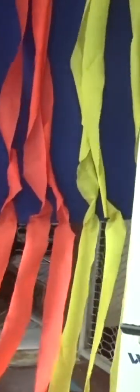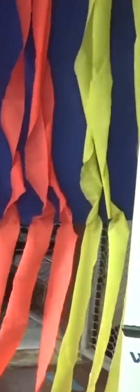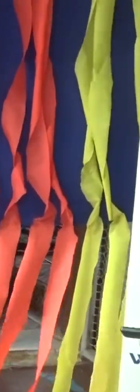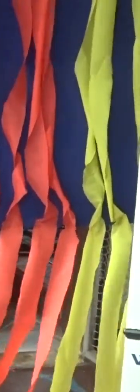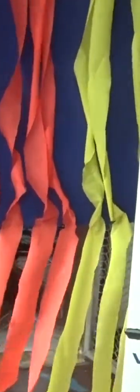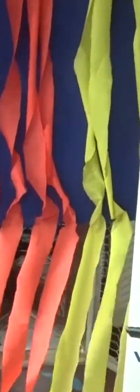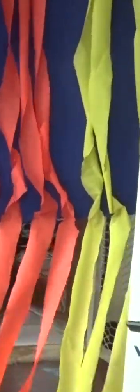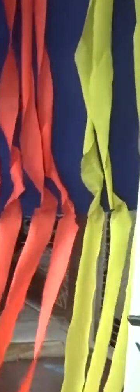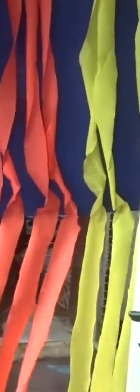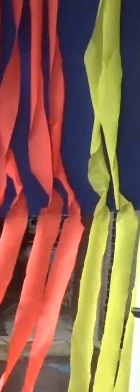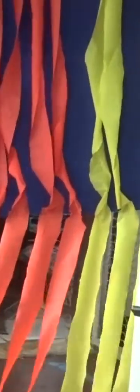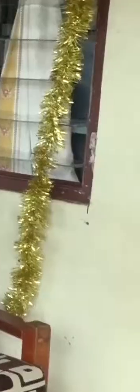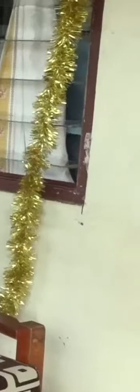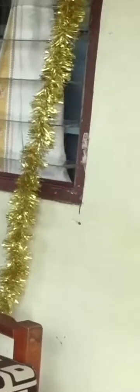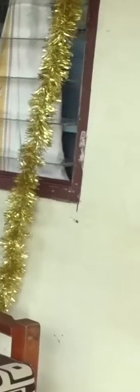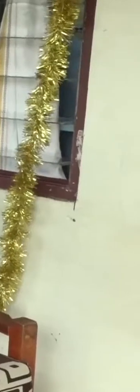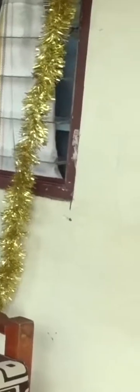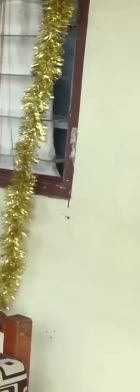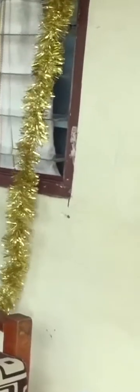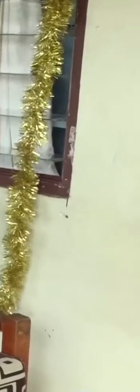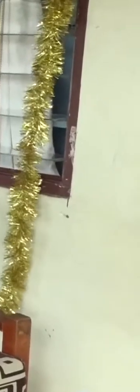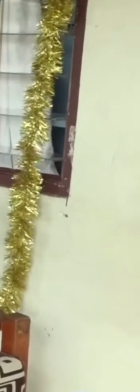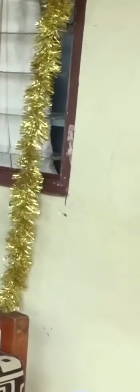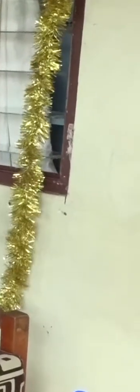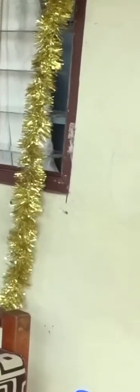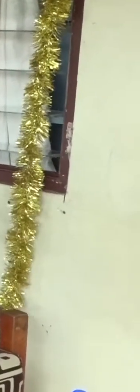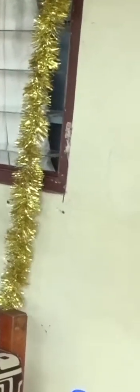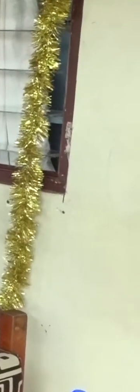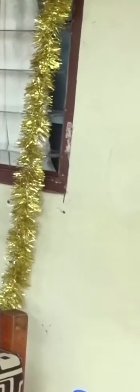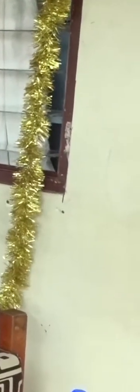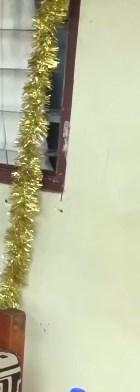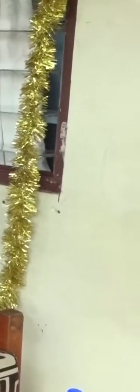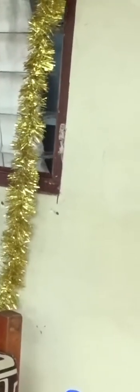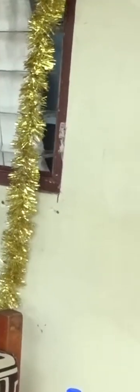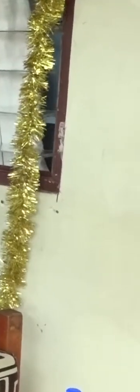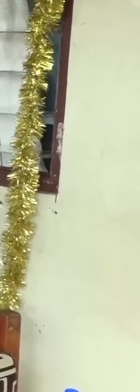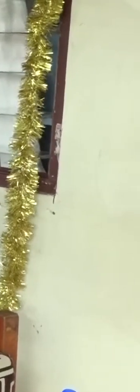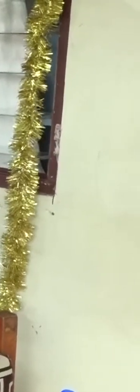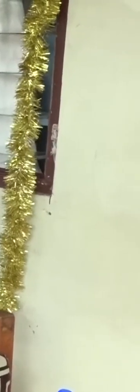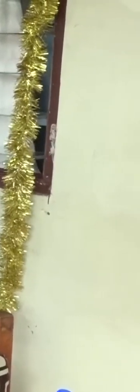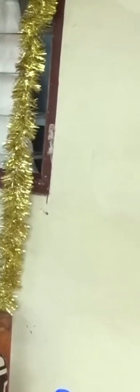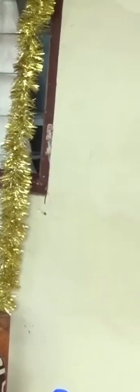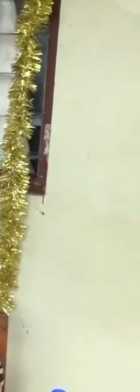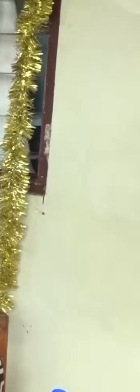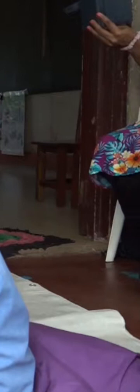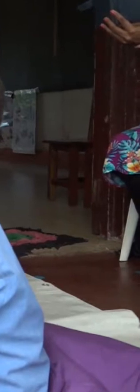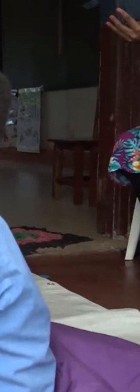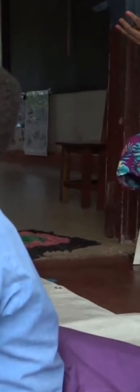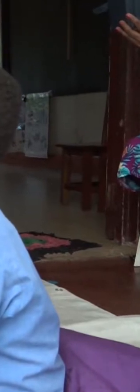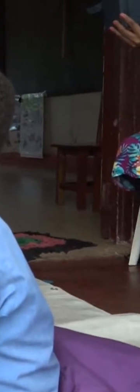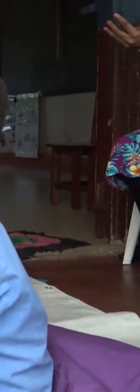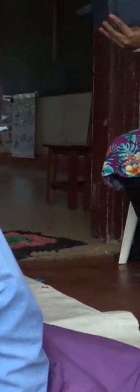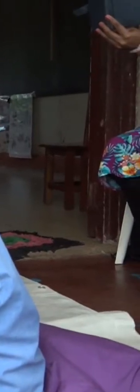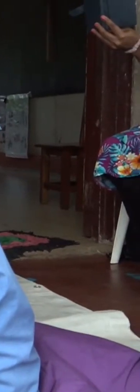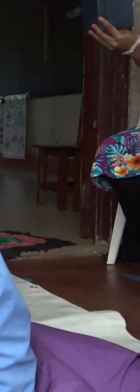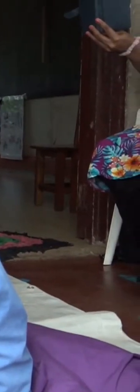still may be very small, you'll still ensure that you get the same facilities as the larger schools. Because these children are just as important